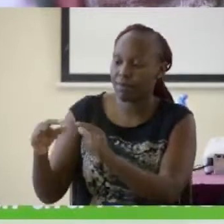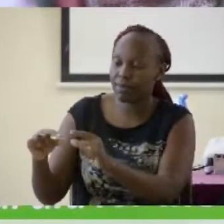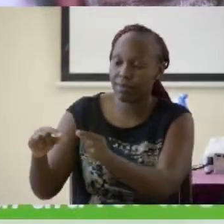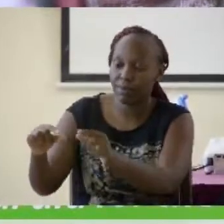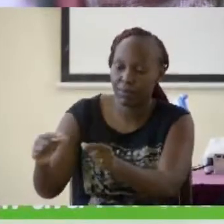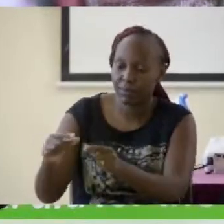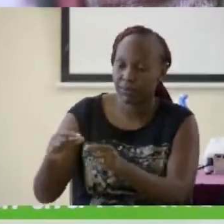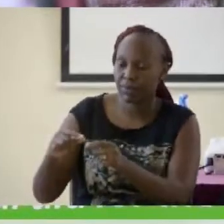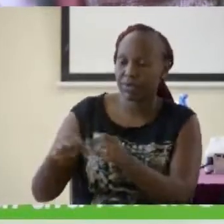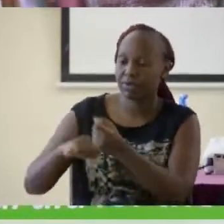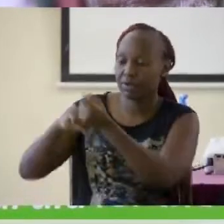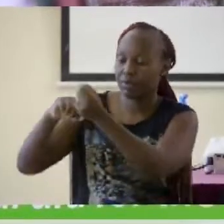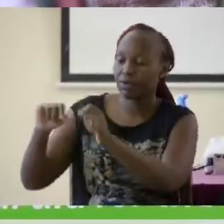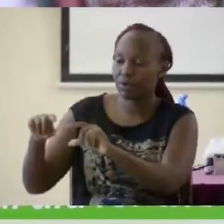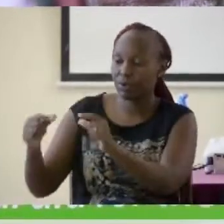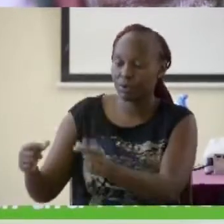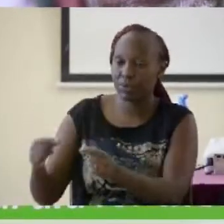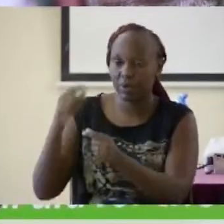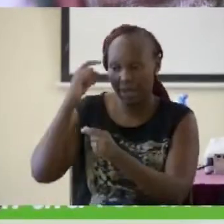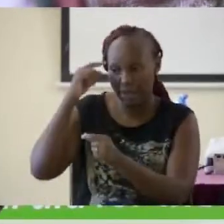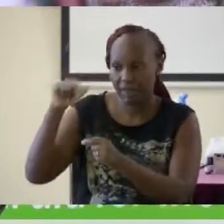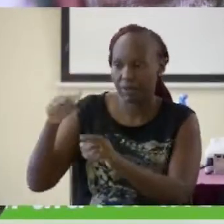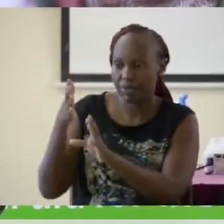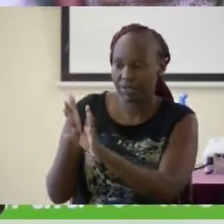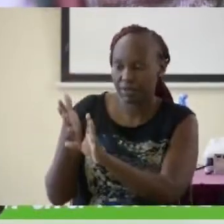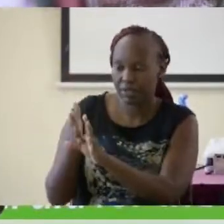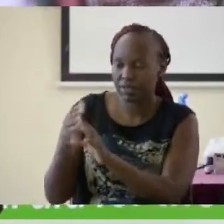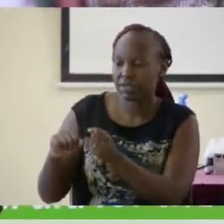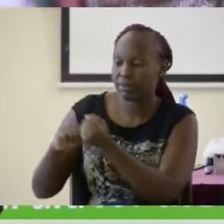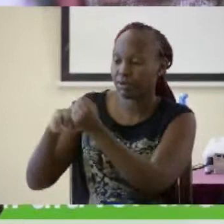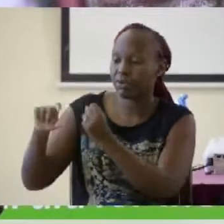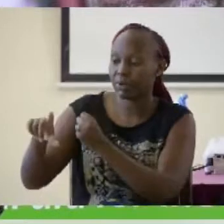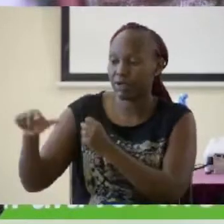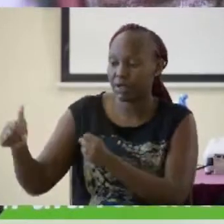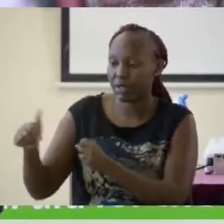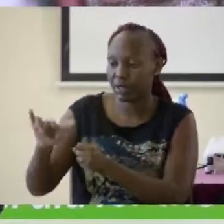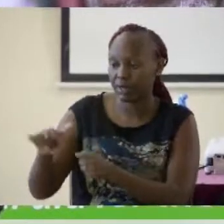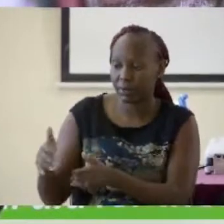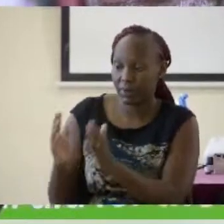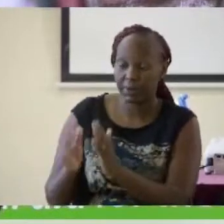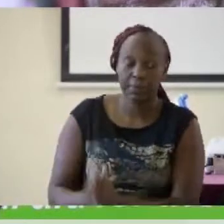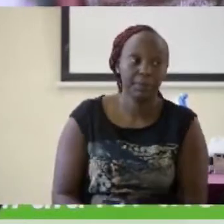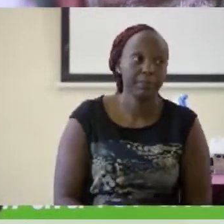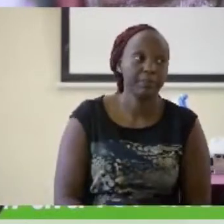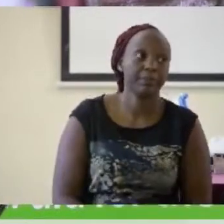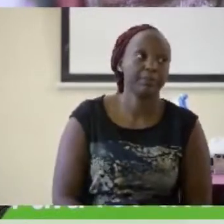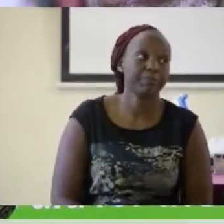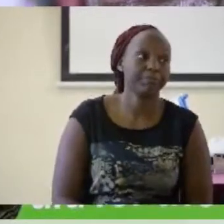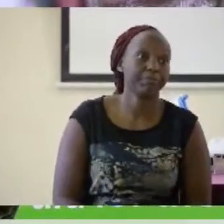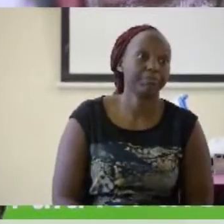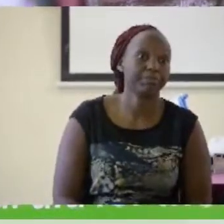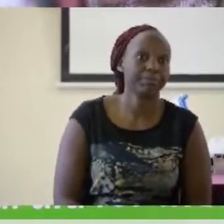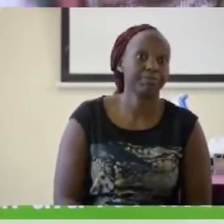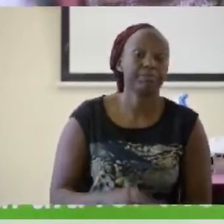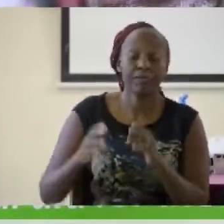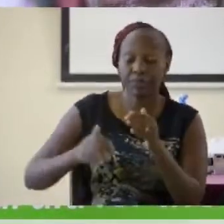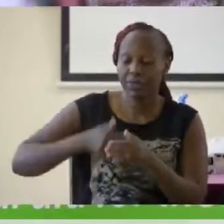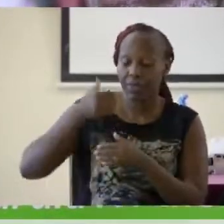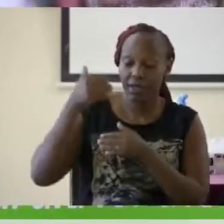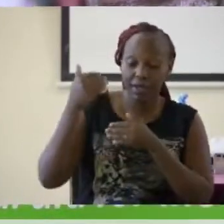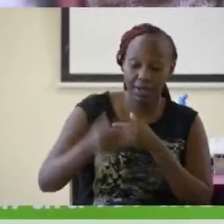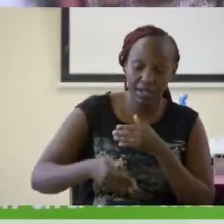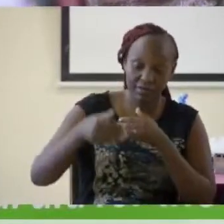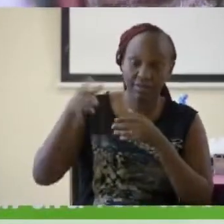And I think they were psychologically supporting each other in that regard. So after